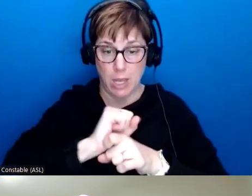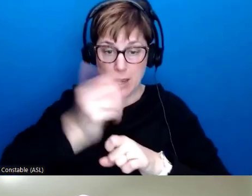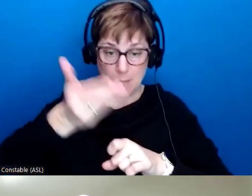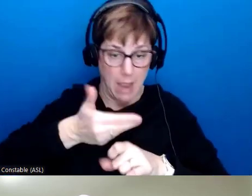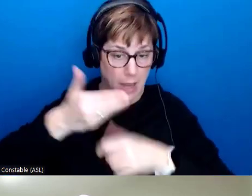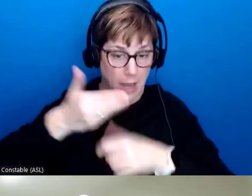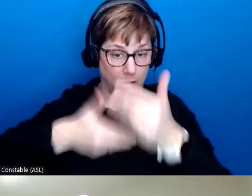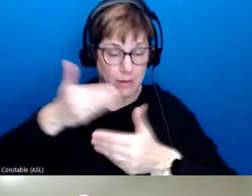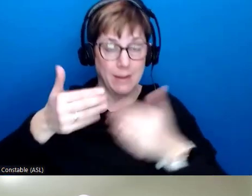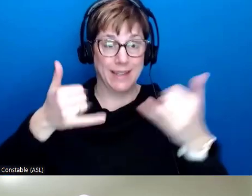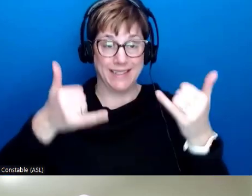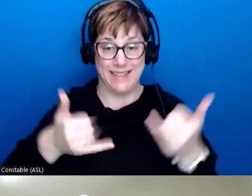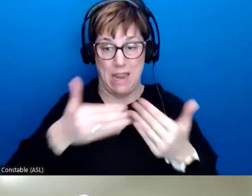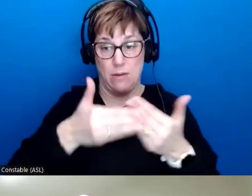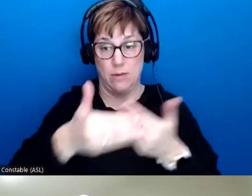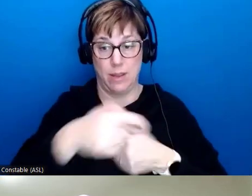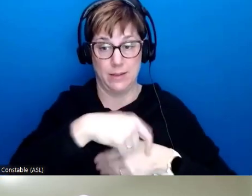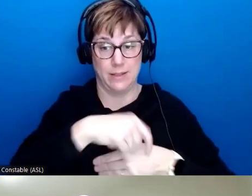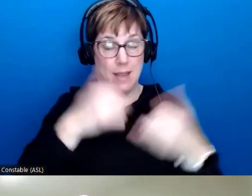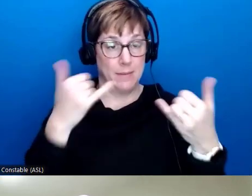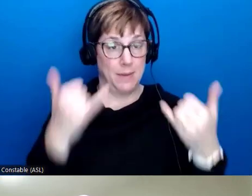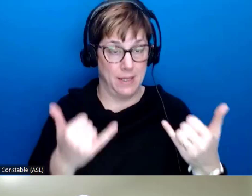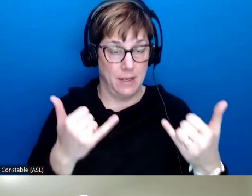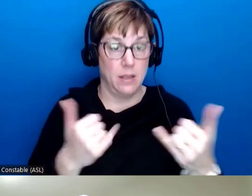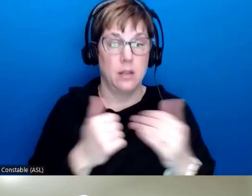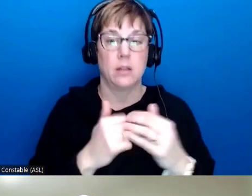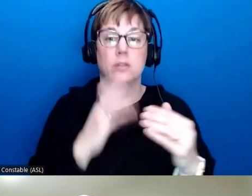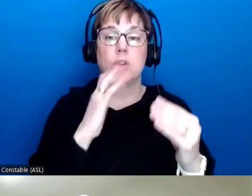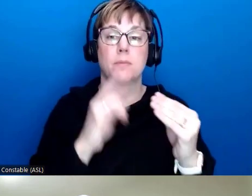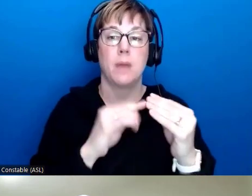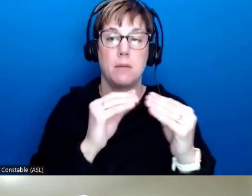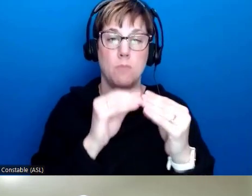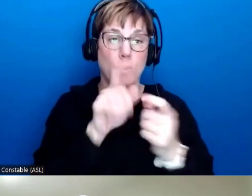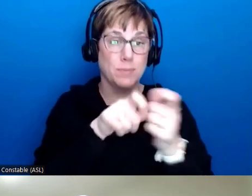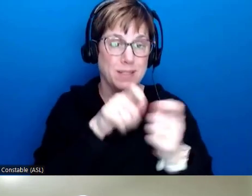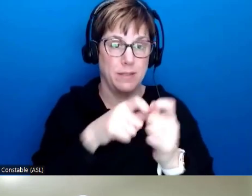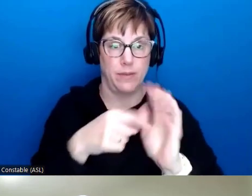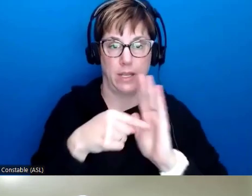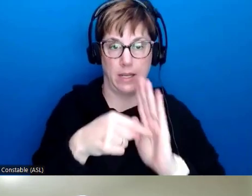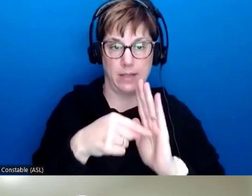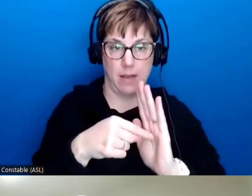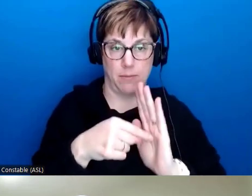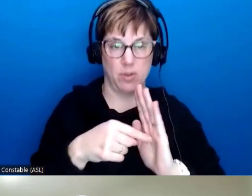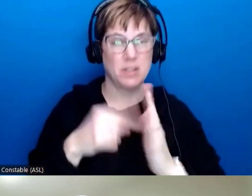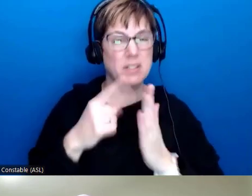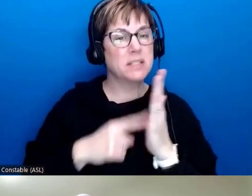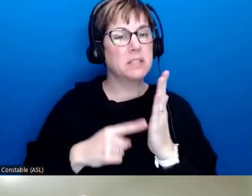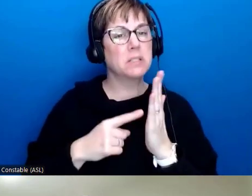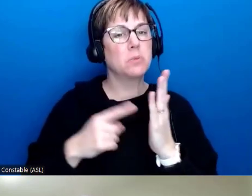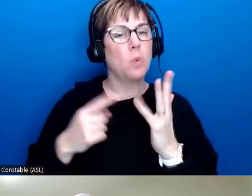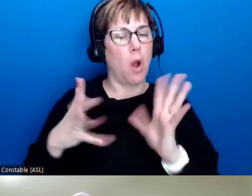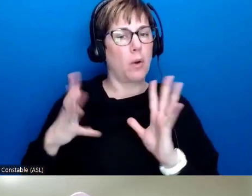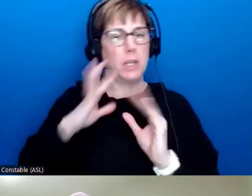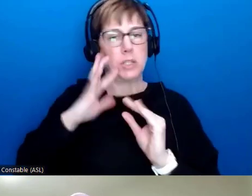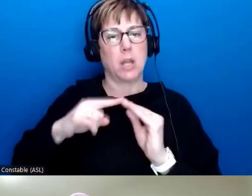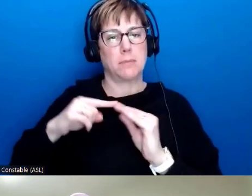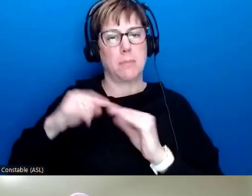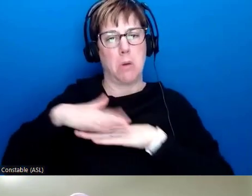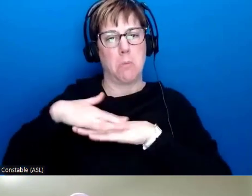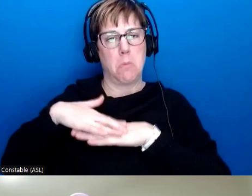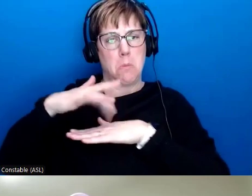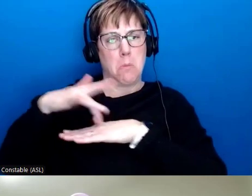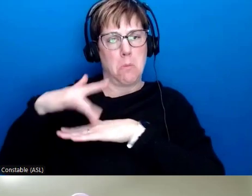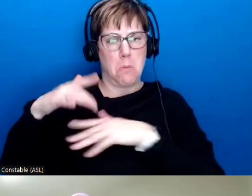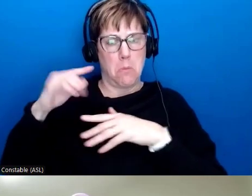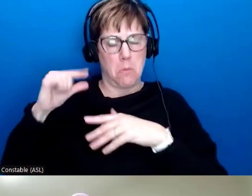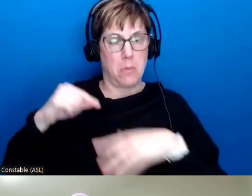The remainder of the time together today, we're going to look at some more specific examples, ones we've already alluded to. We're going to